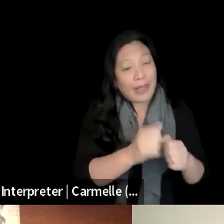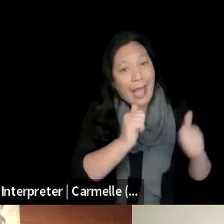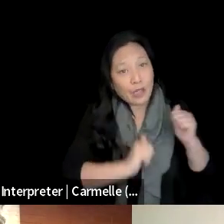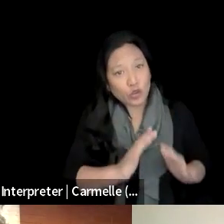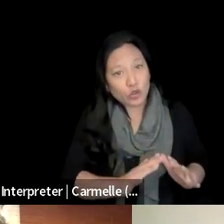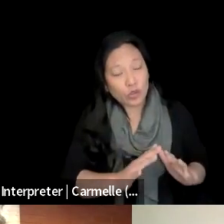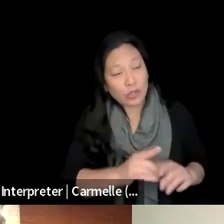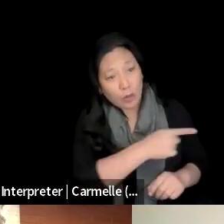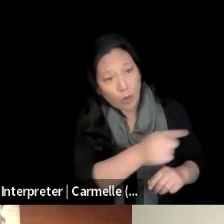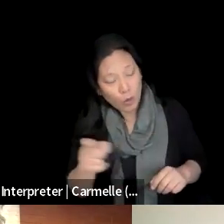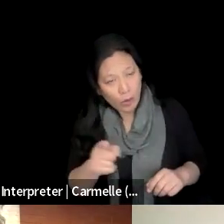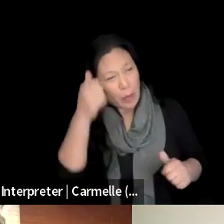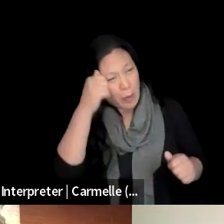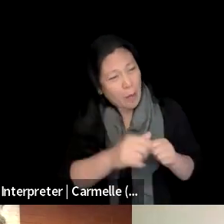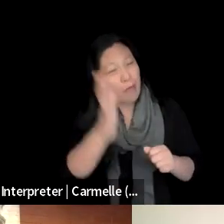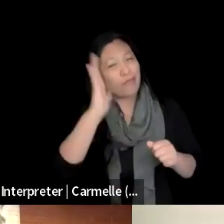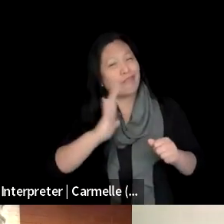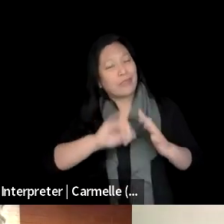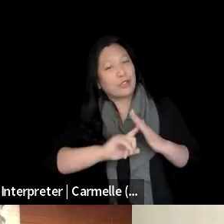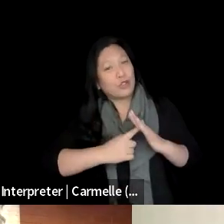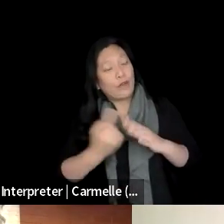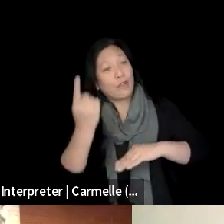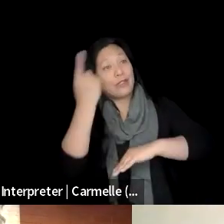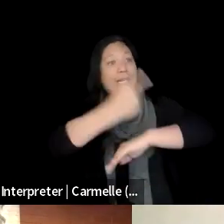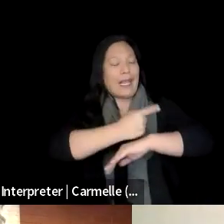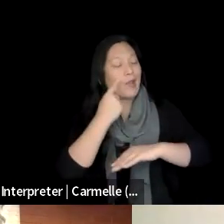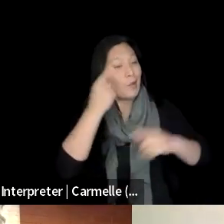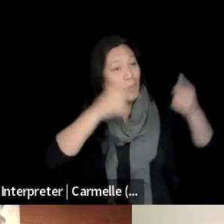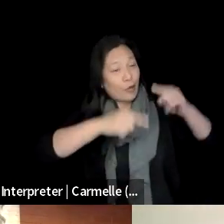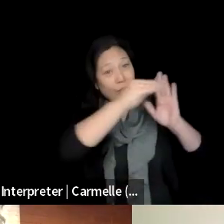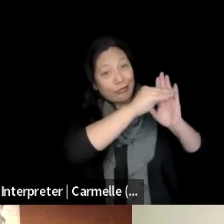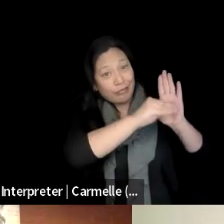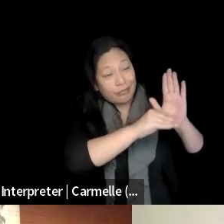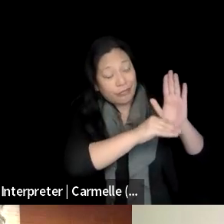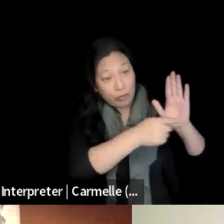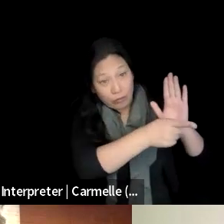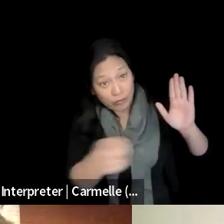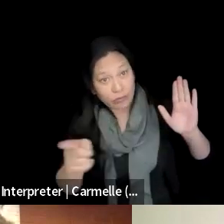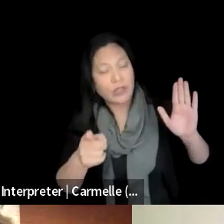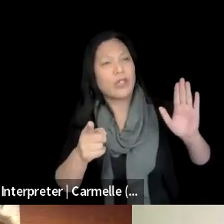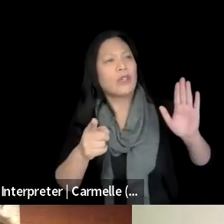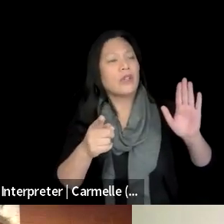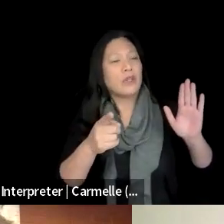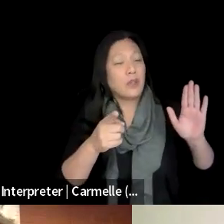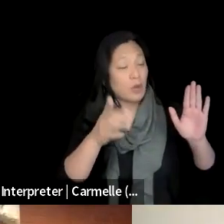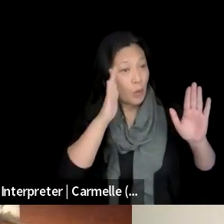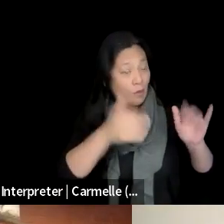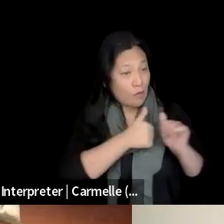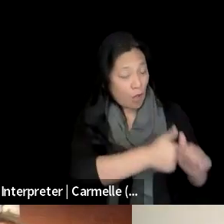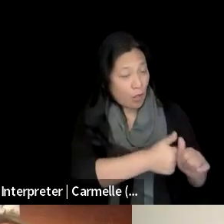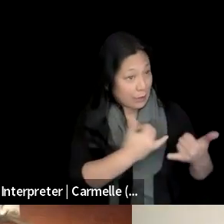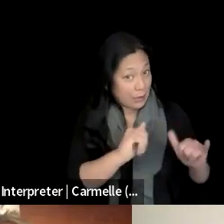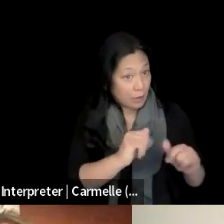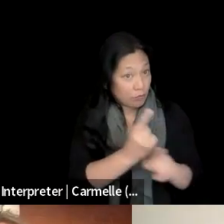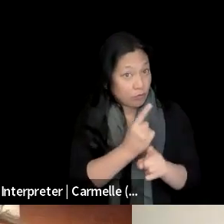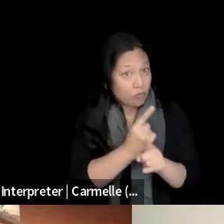moving into a new room and a new process with new collaborators, which Jenna was alluding to as well. And we're gonna this still applies,